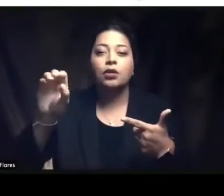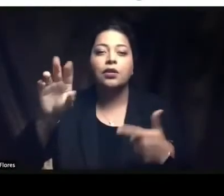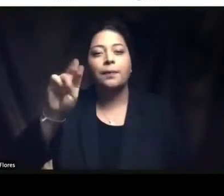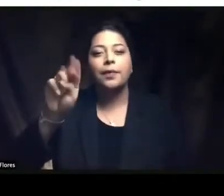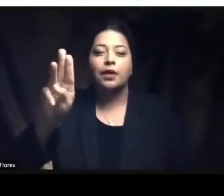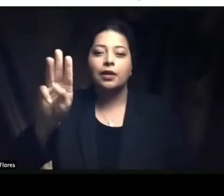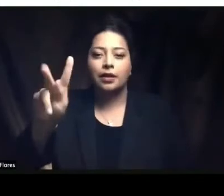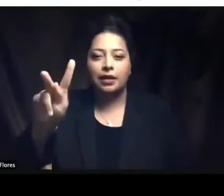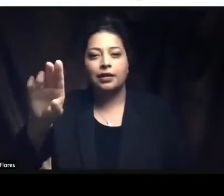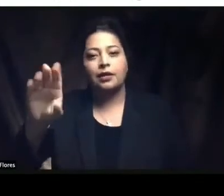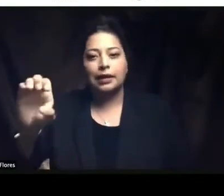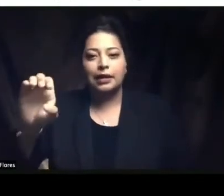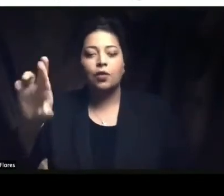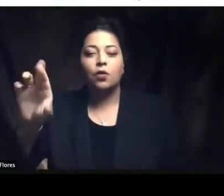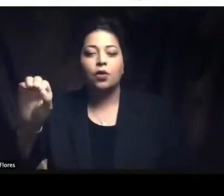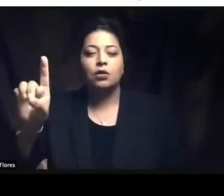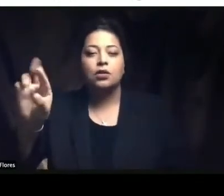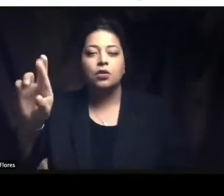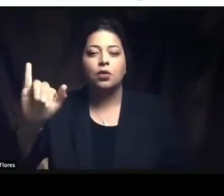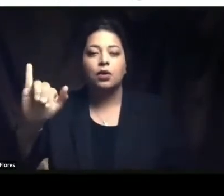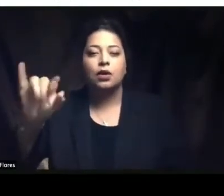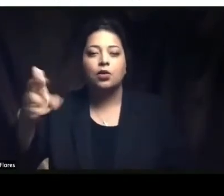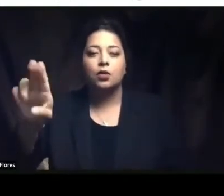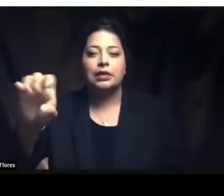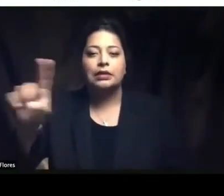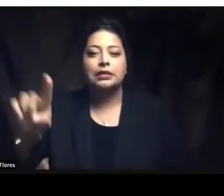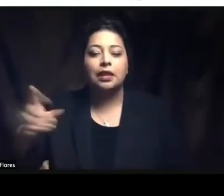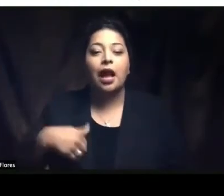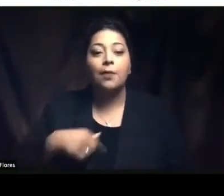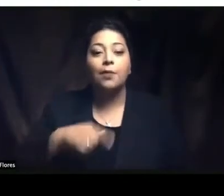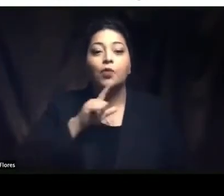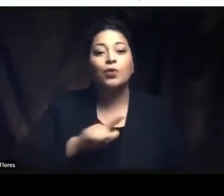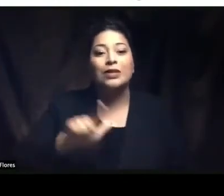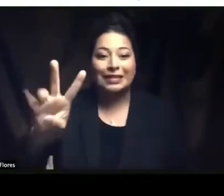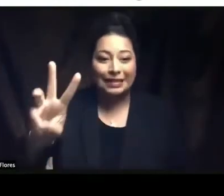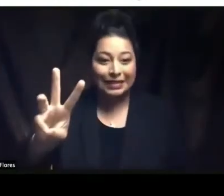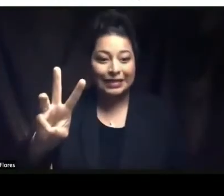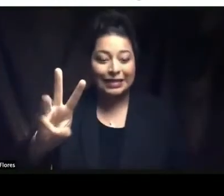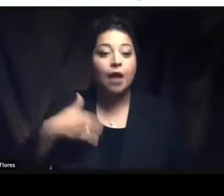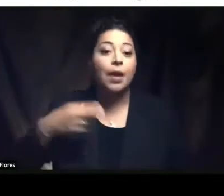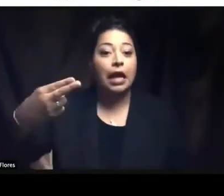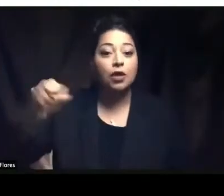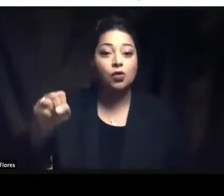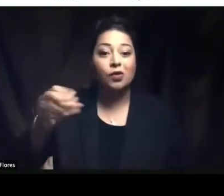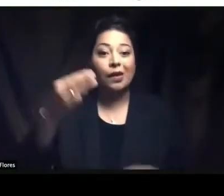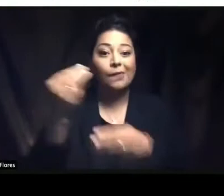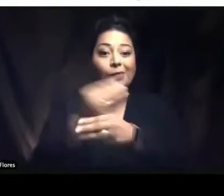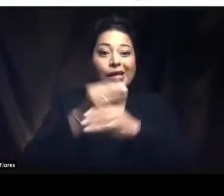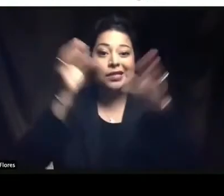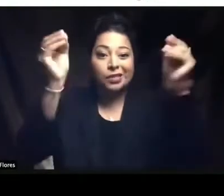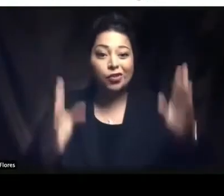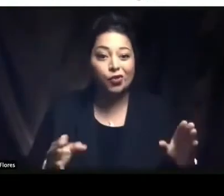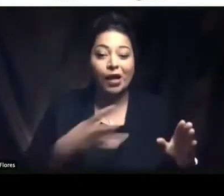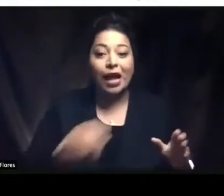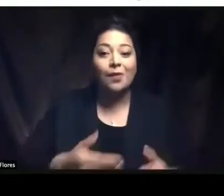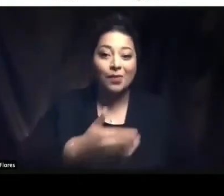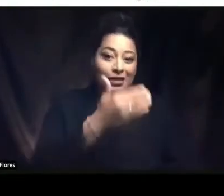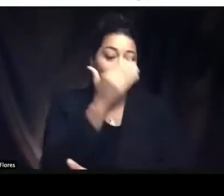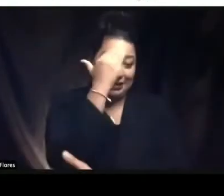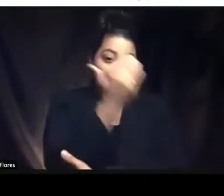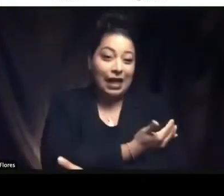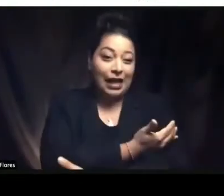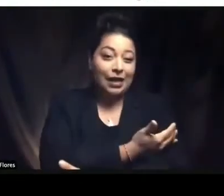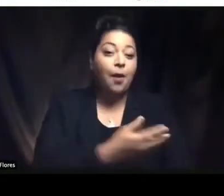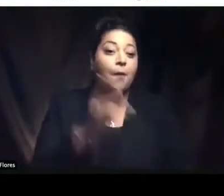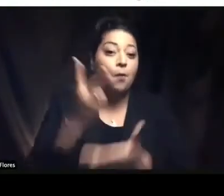Hi, I'm Jalen McKee-Rodriquez, and I'm a 26-year-old high school math teacher at Madison High School and the son of two veterans. I moved to San Antonio